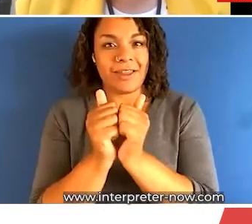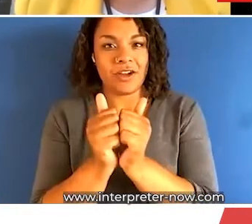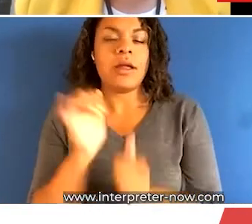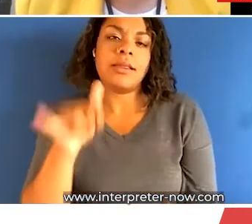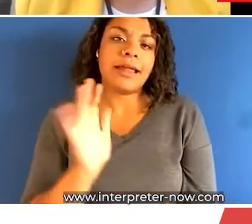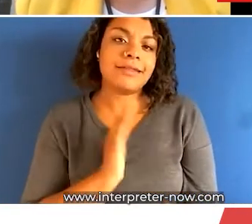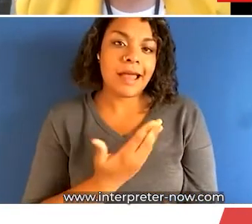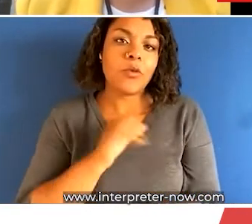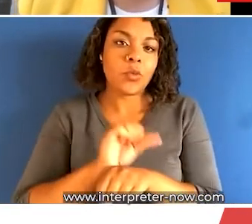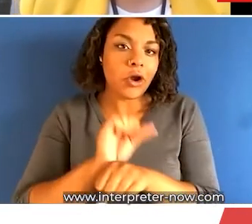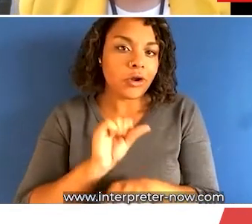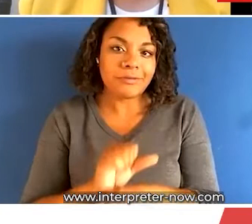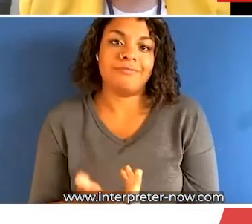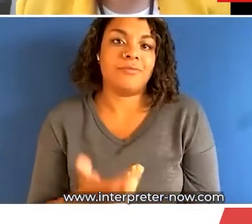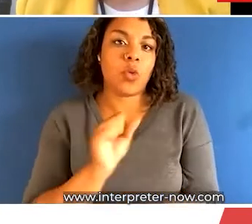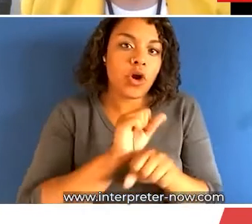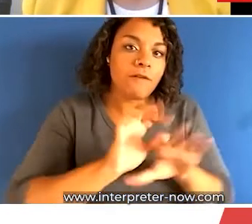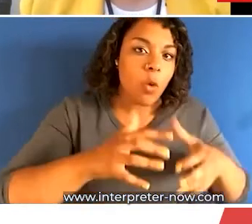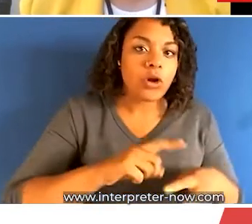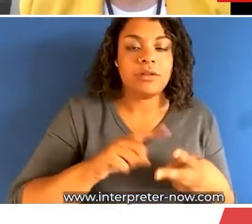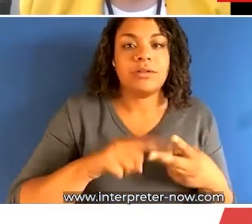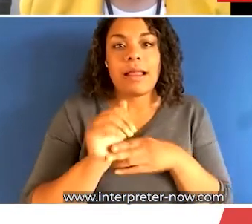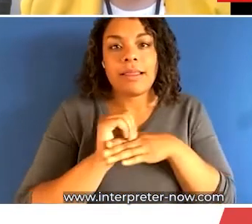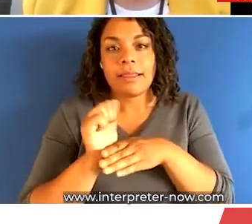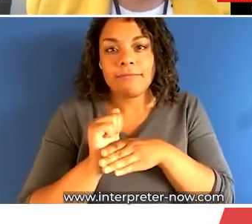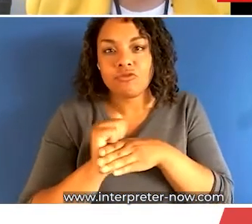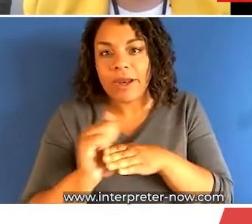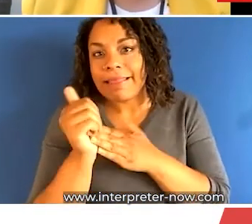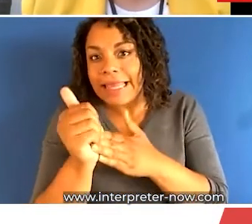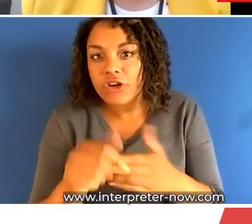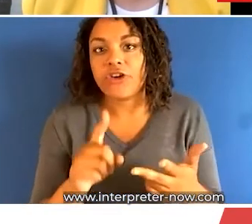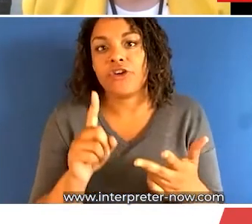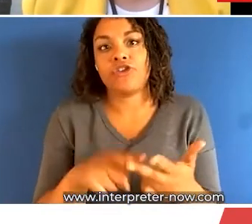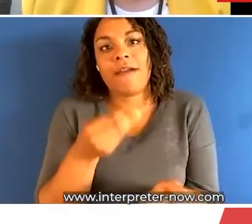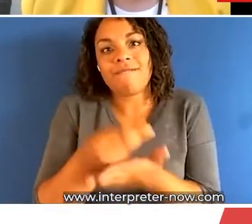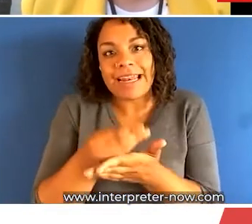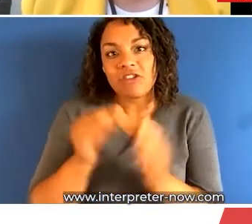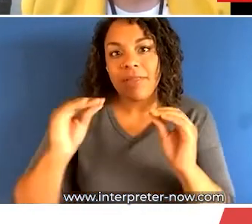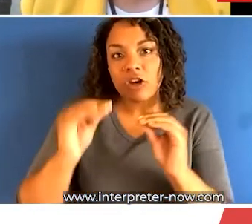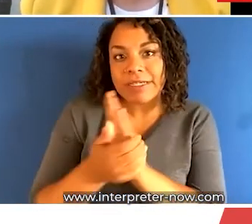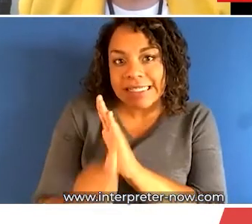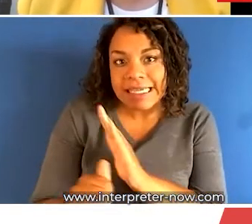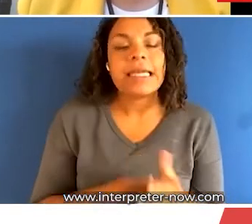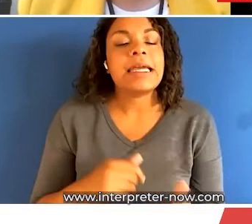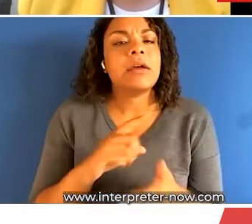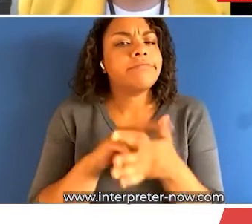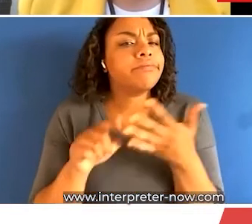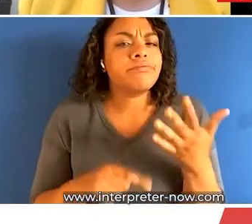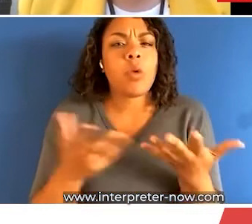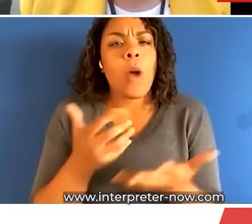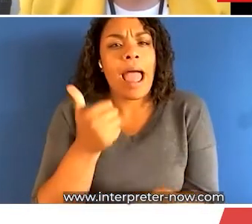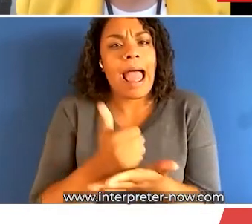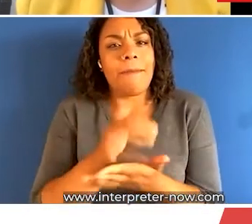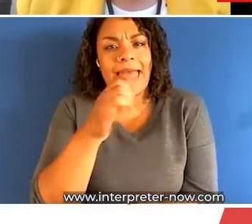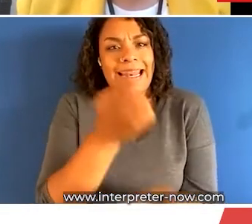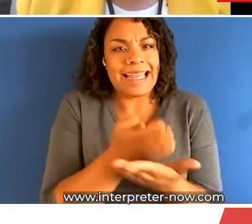our work. We're into workforce, we're into leadership trainings, we're into financial literacy, anything that really helps us close the economic